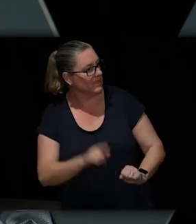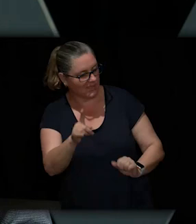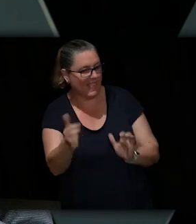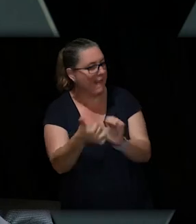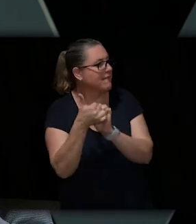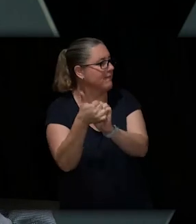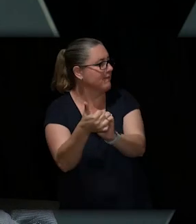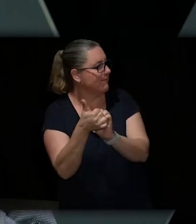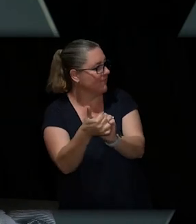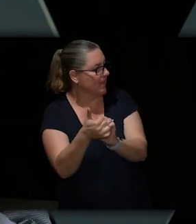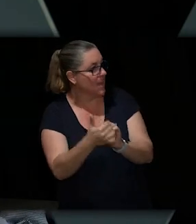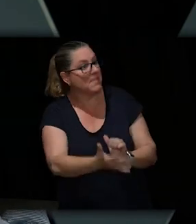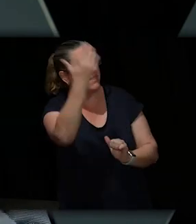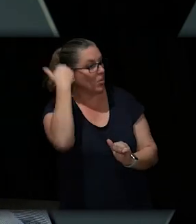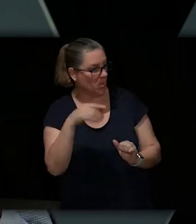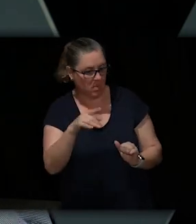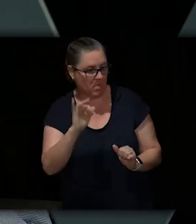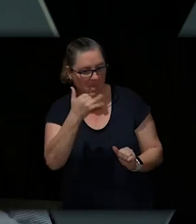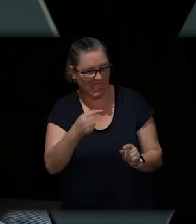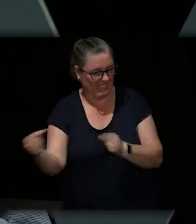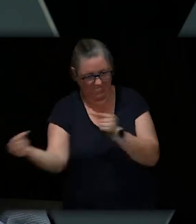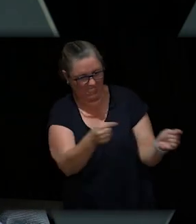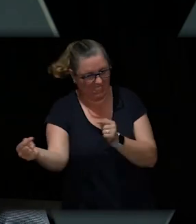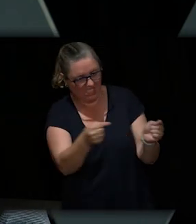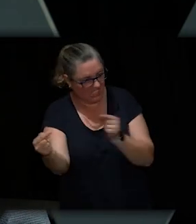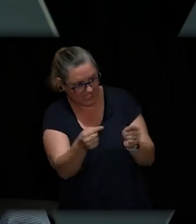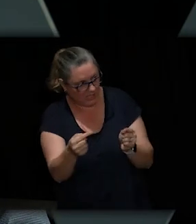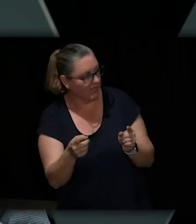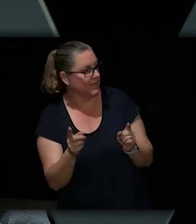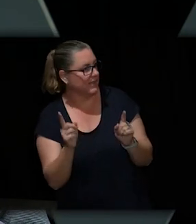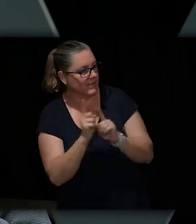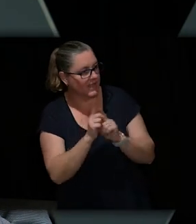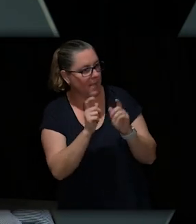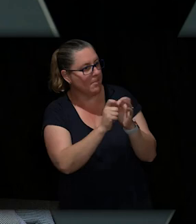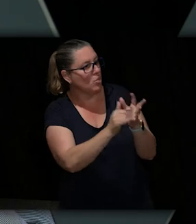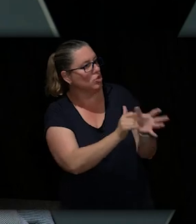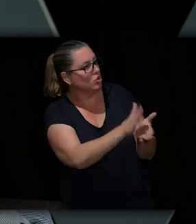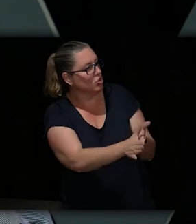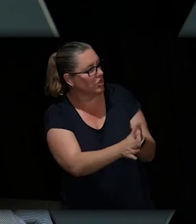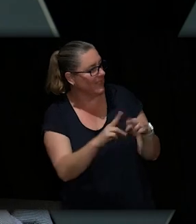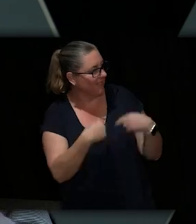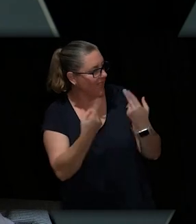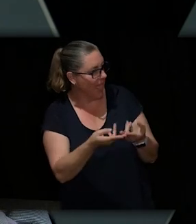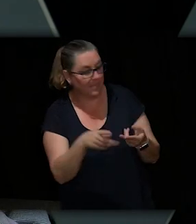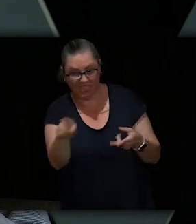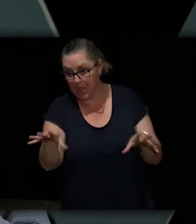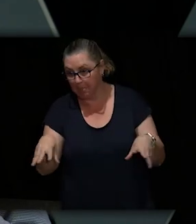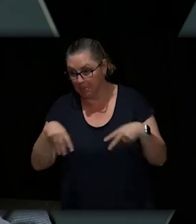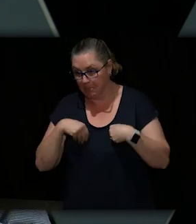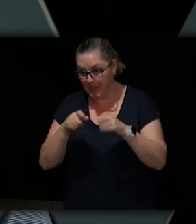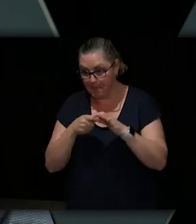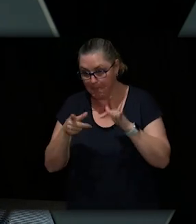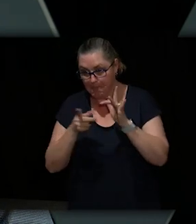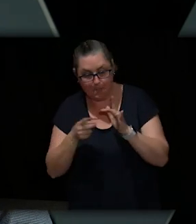at each other's necks. Like the Bush family has all but adopted Bill Clinton as like a surrogate